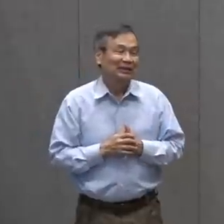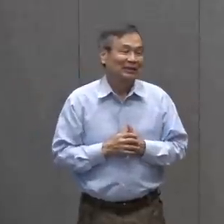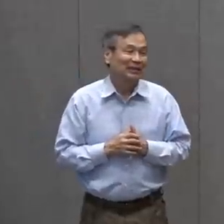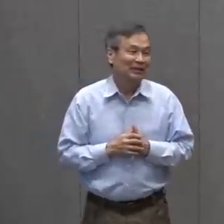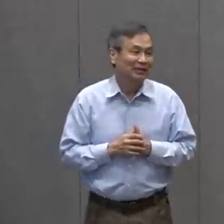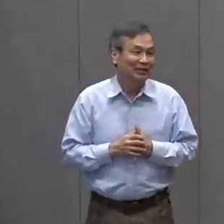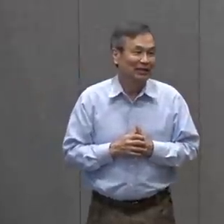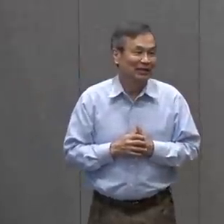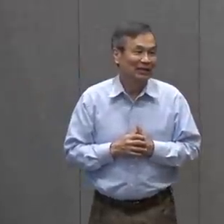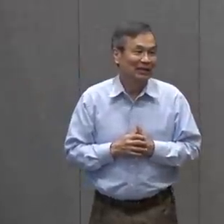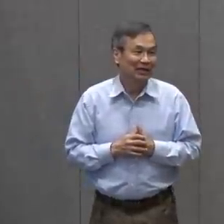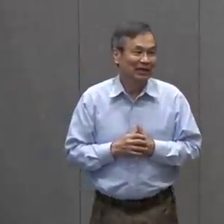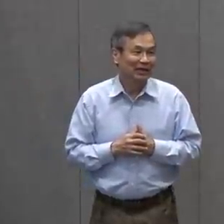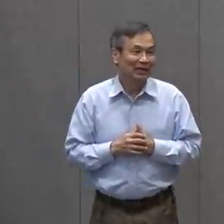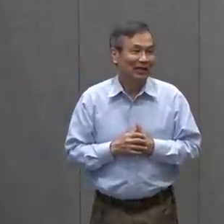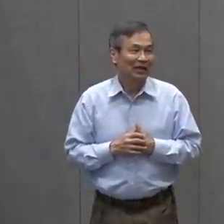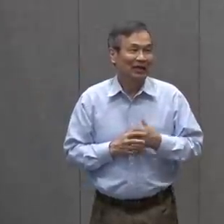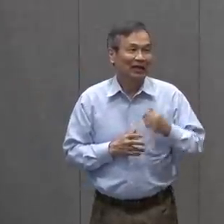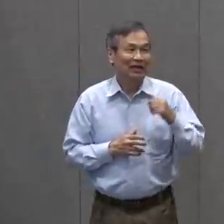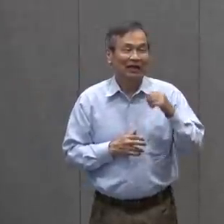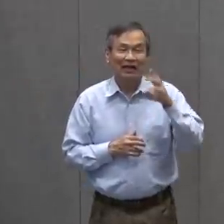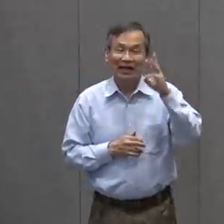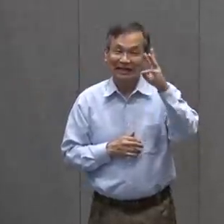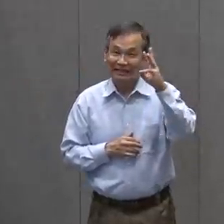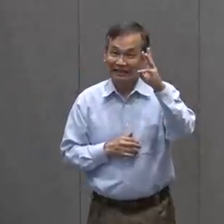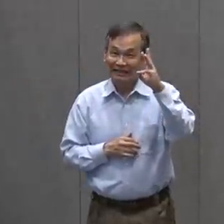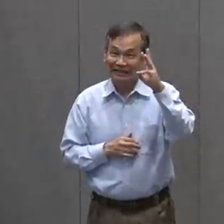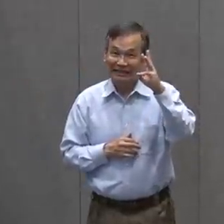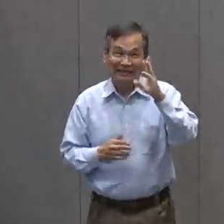All right, my turn. I got another 6.